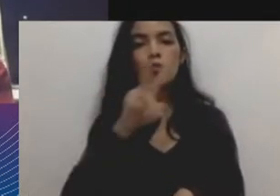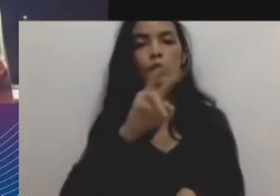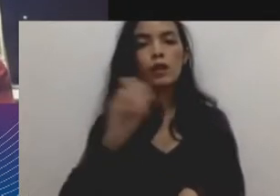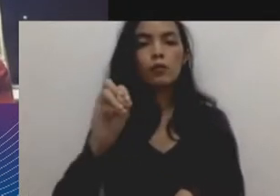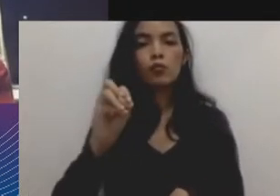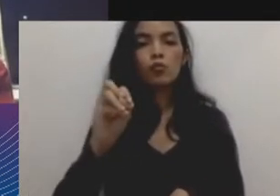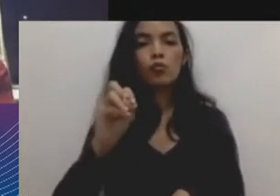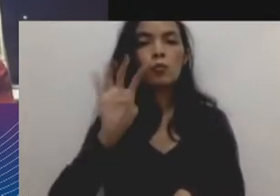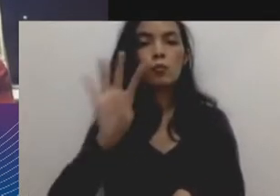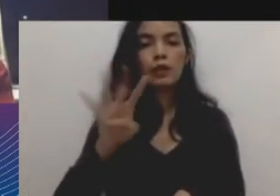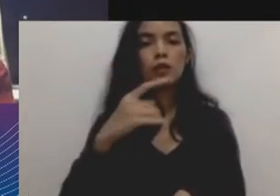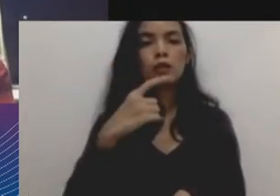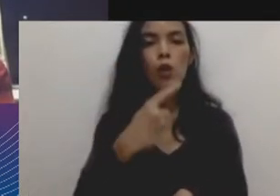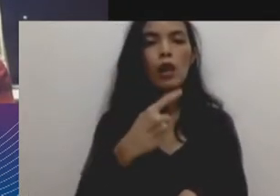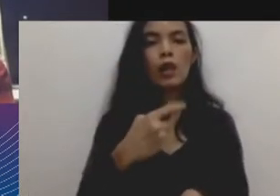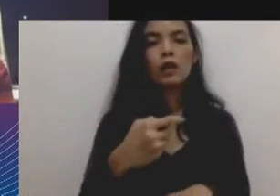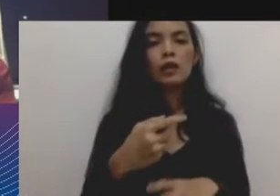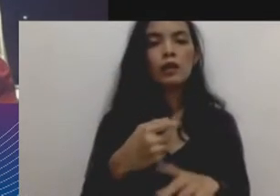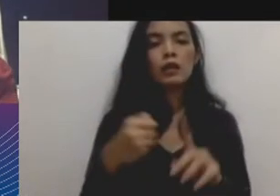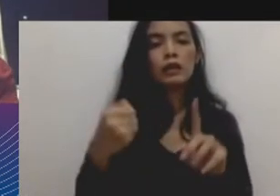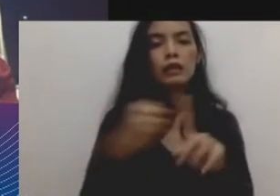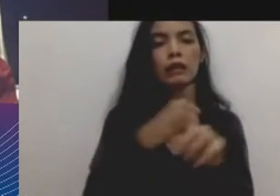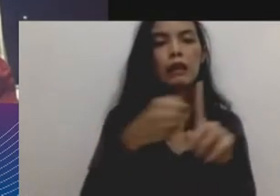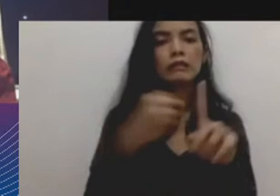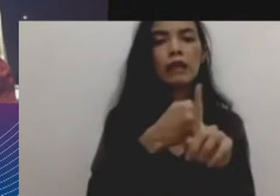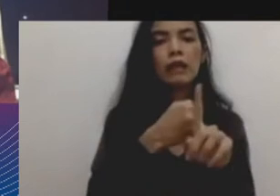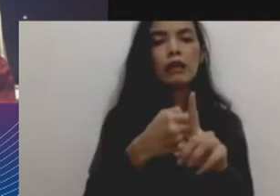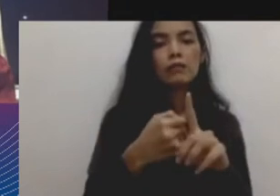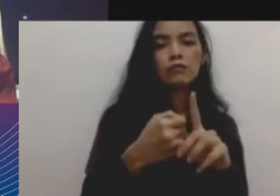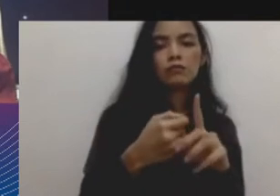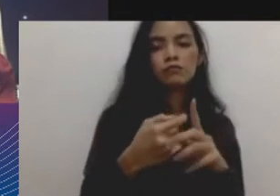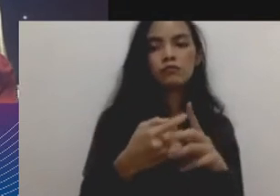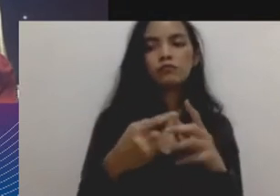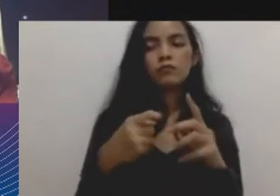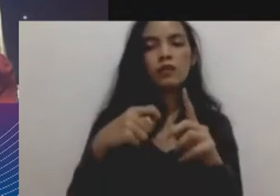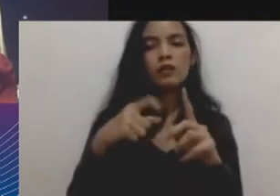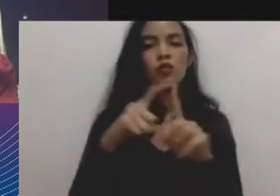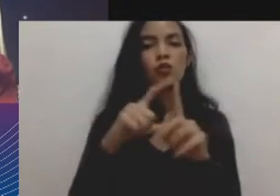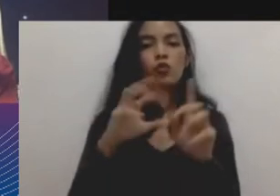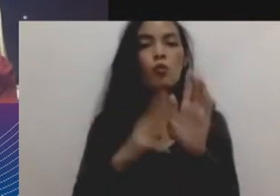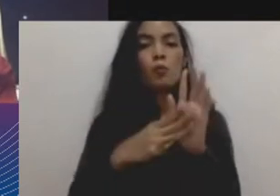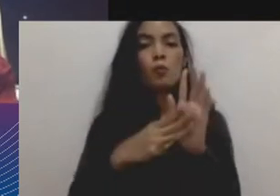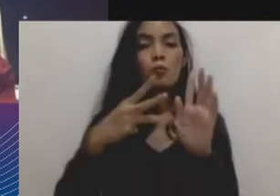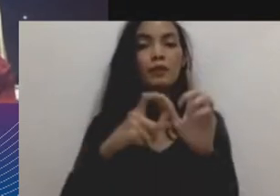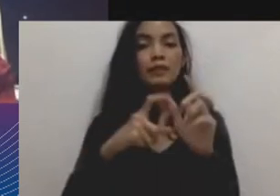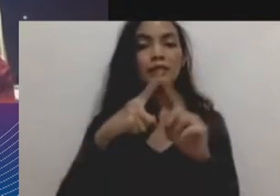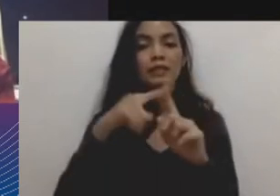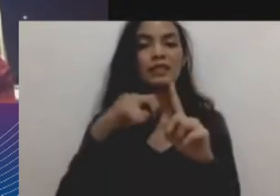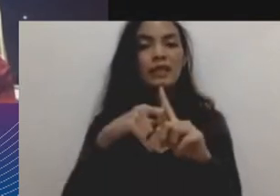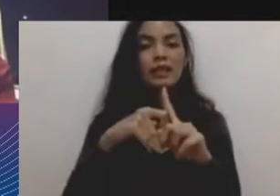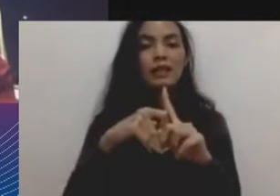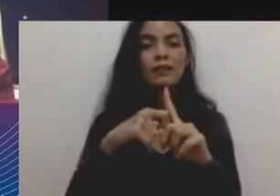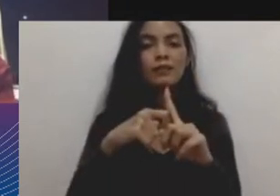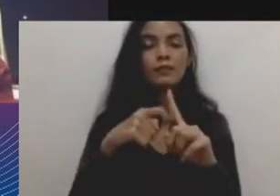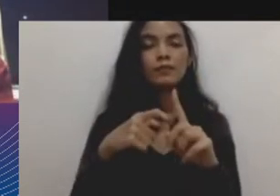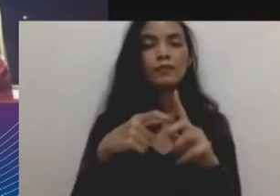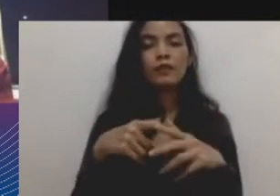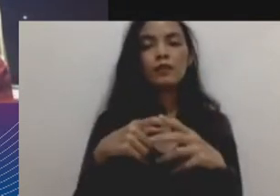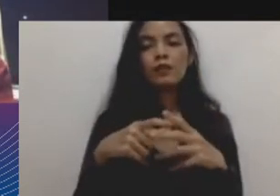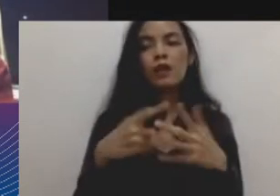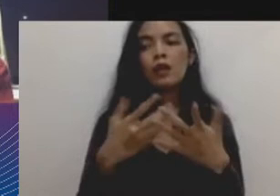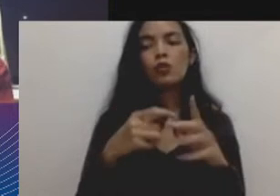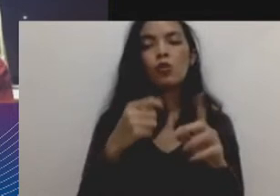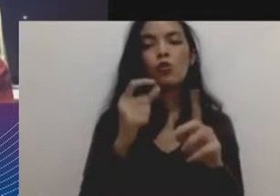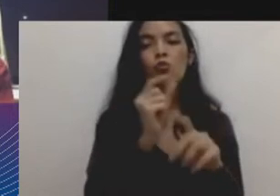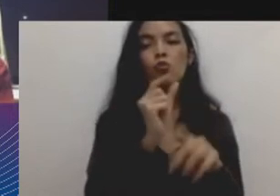23 2004 regarding the ending domestic violence, undang-undang pemberantasan kekerasan dalam rumah tangga. Kita